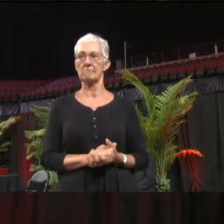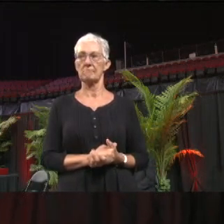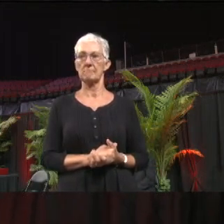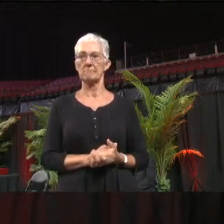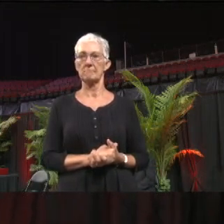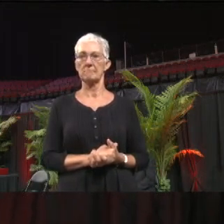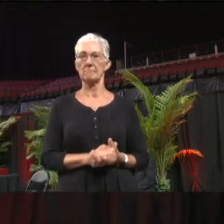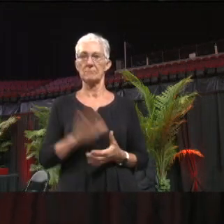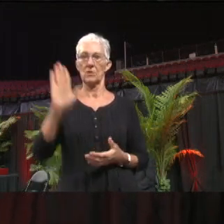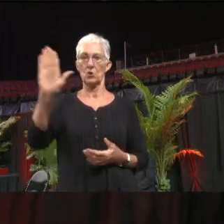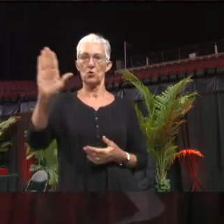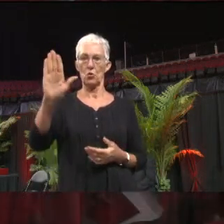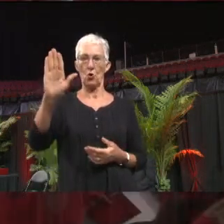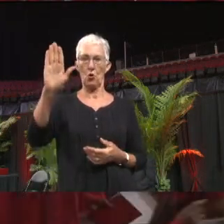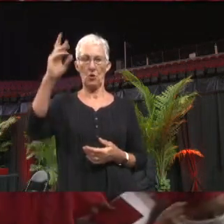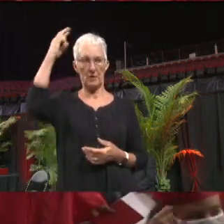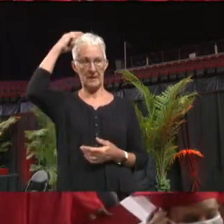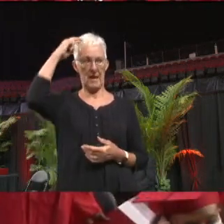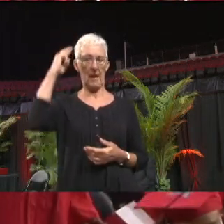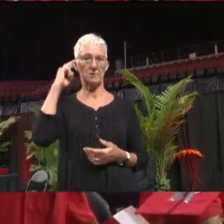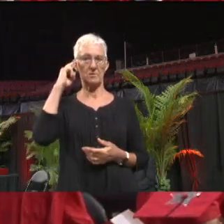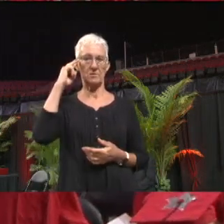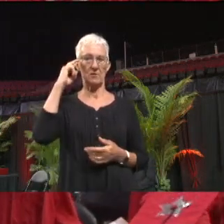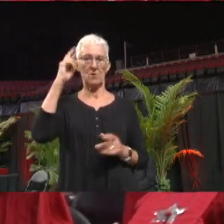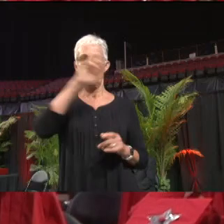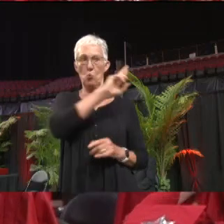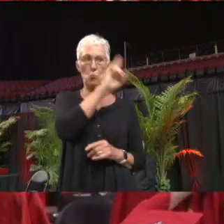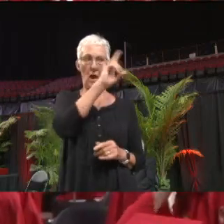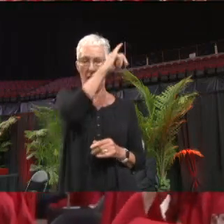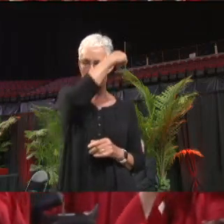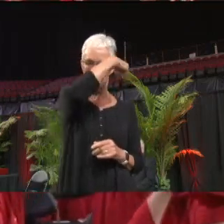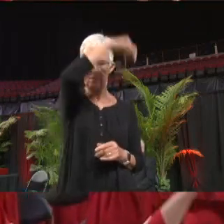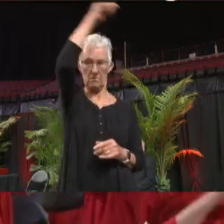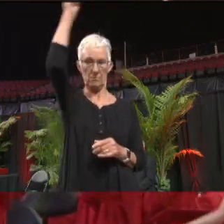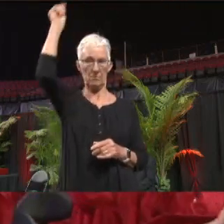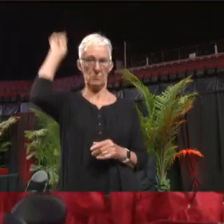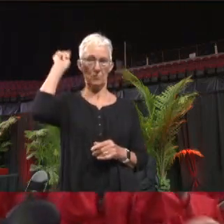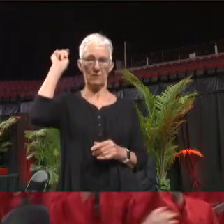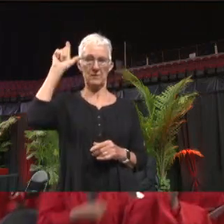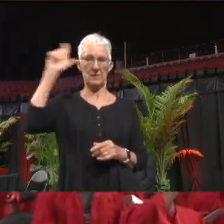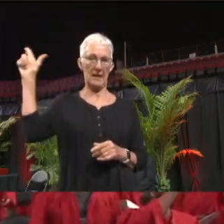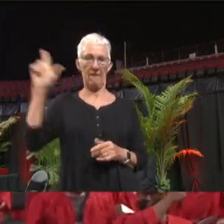and move your tassel from the right side to the left side of your cap.